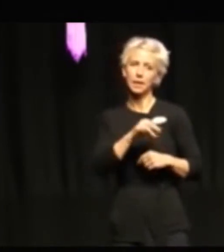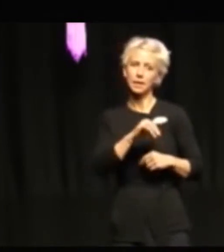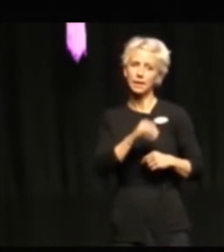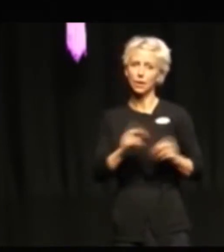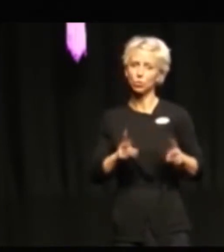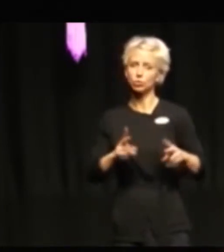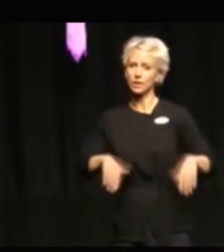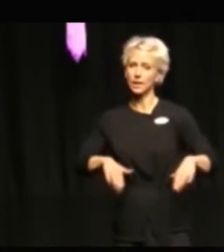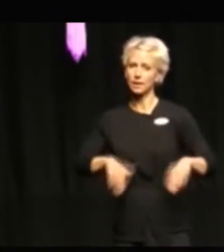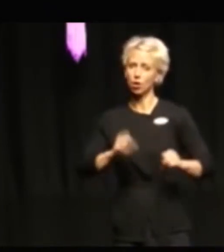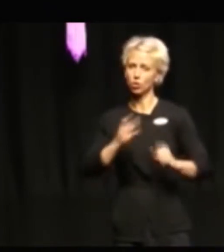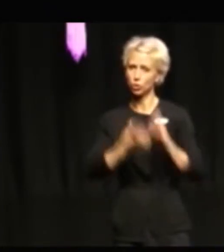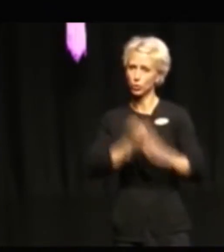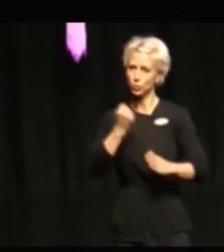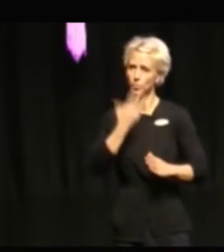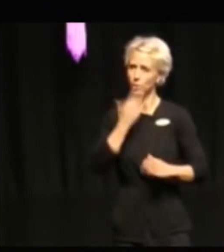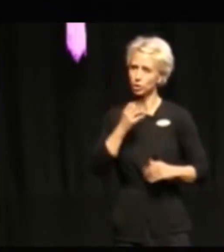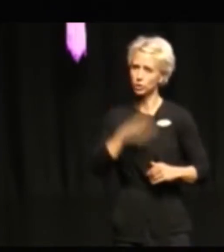there's